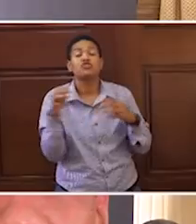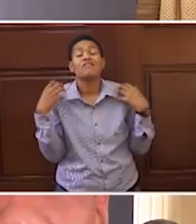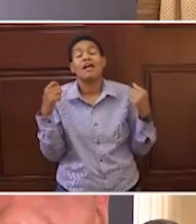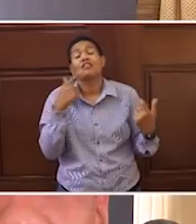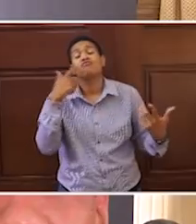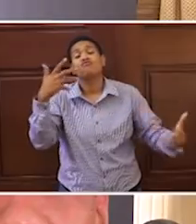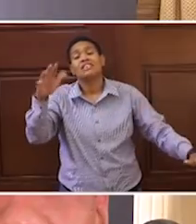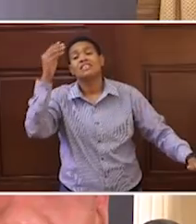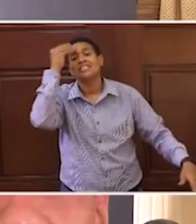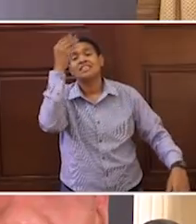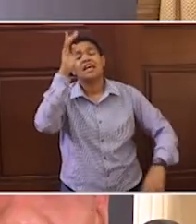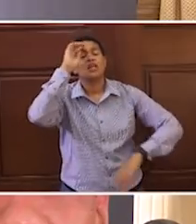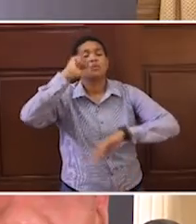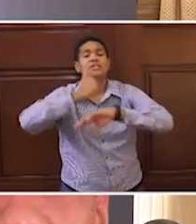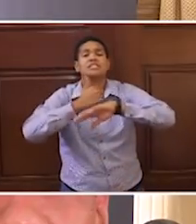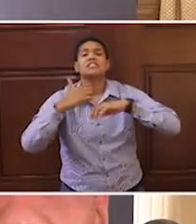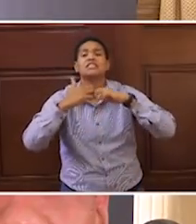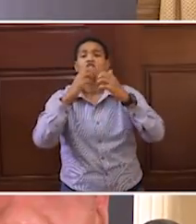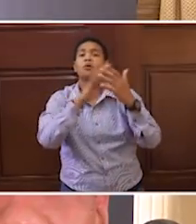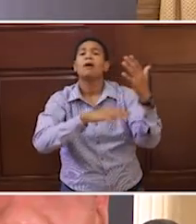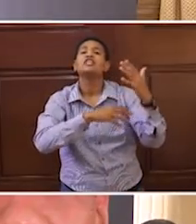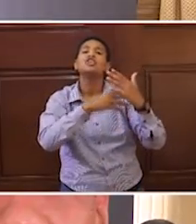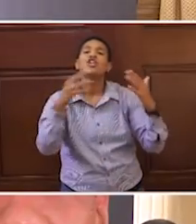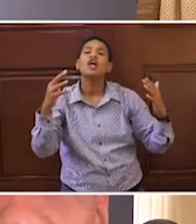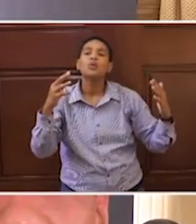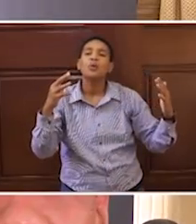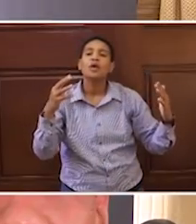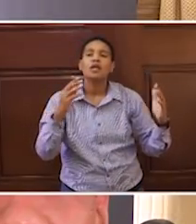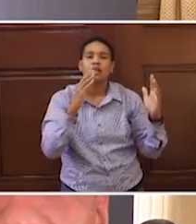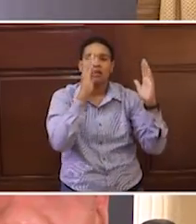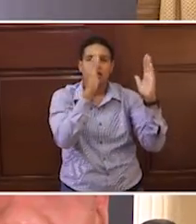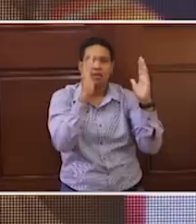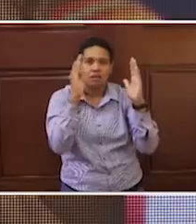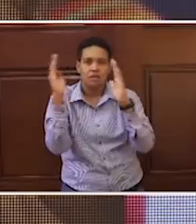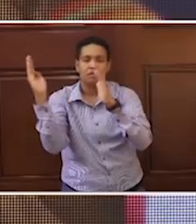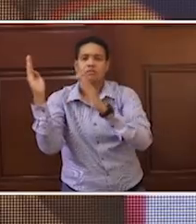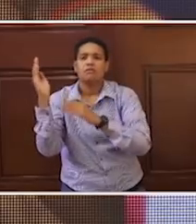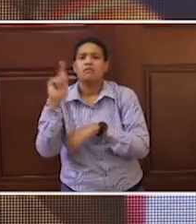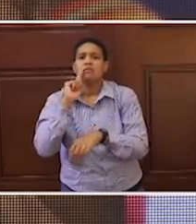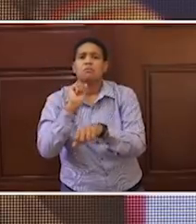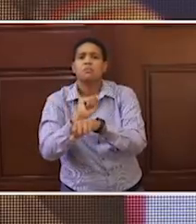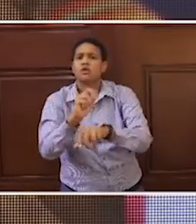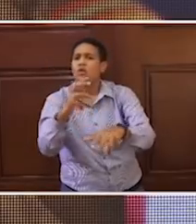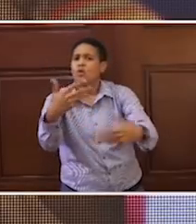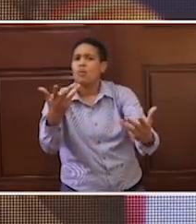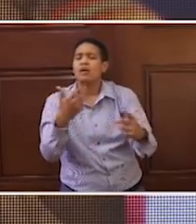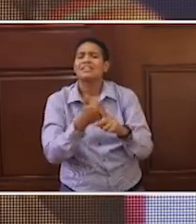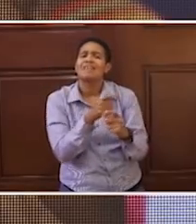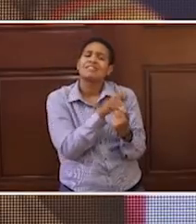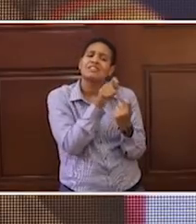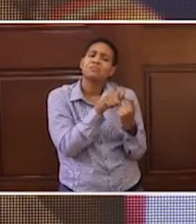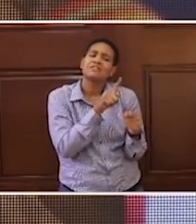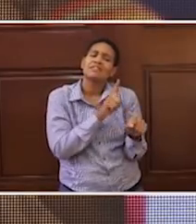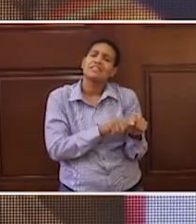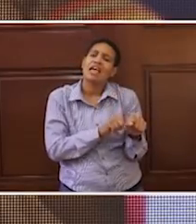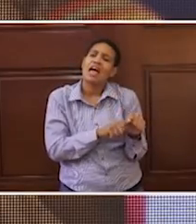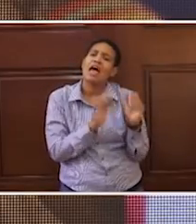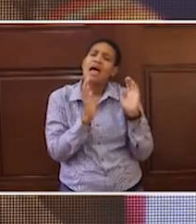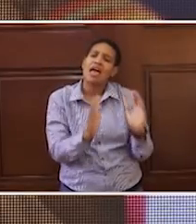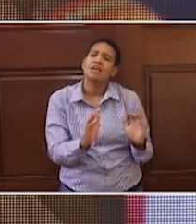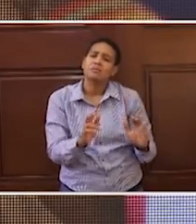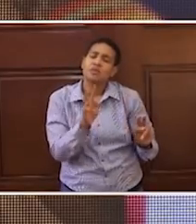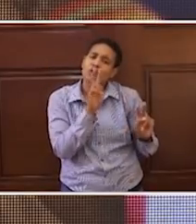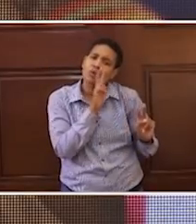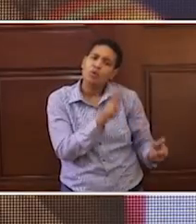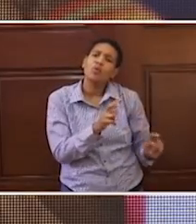said that they will put in place a scheduling regime. Absolutely. To ensure that there are specific times to